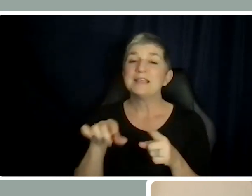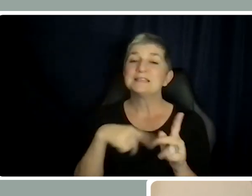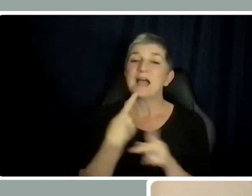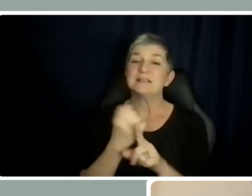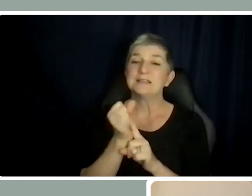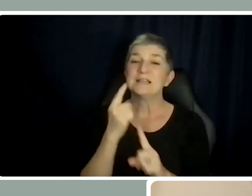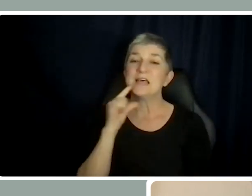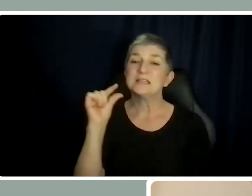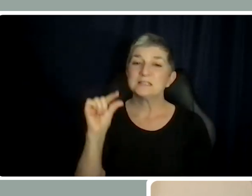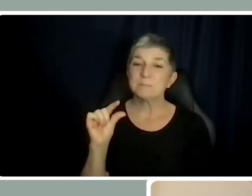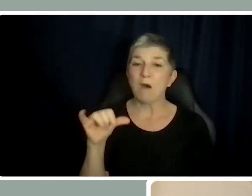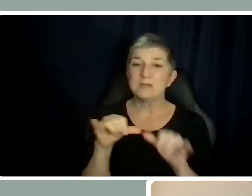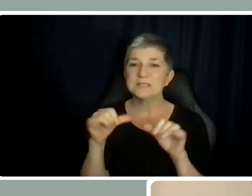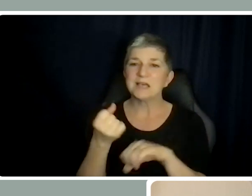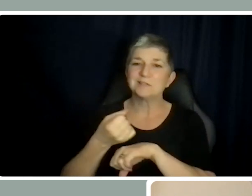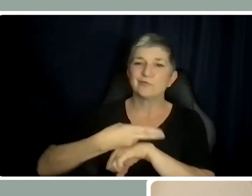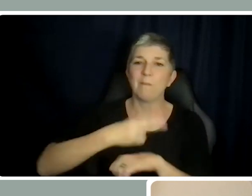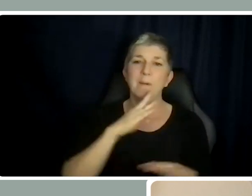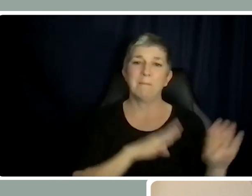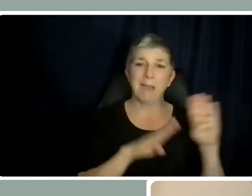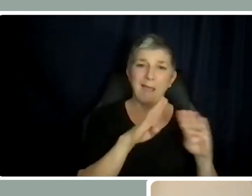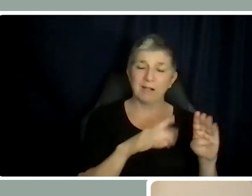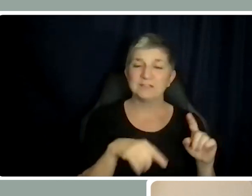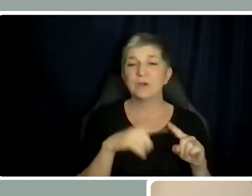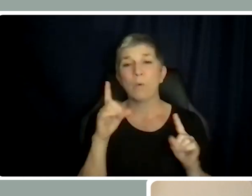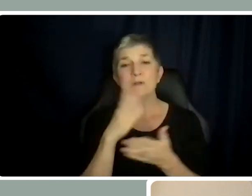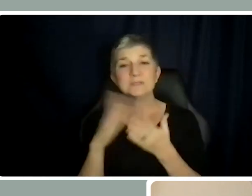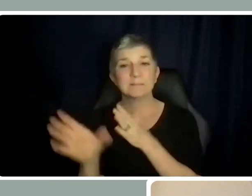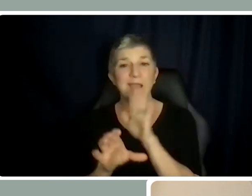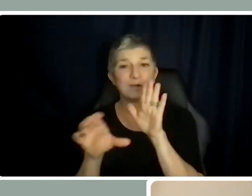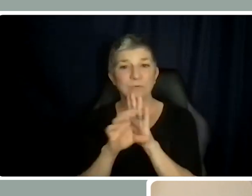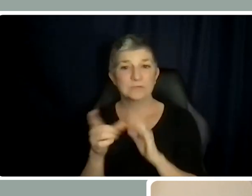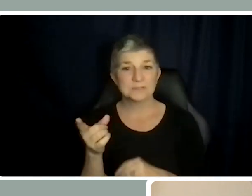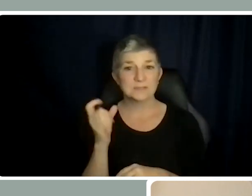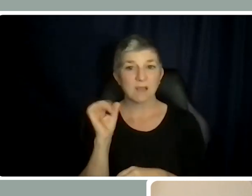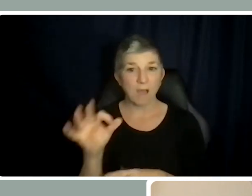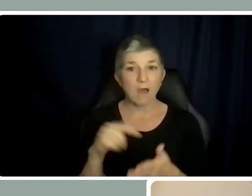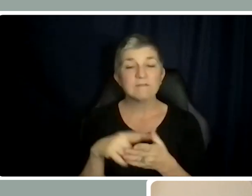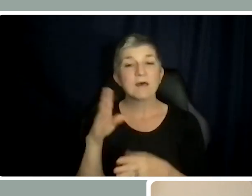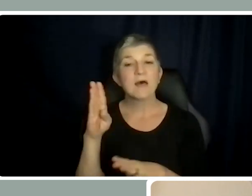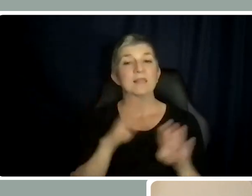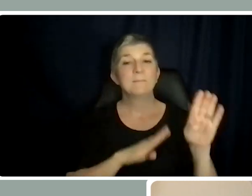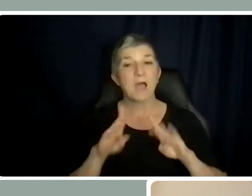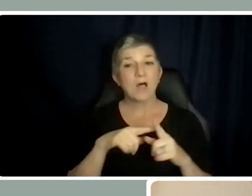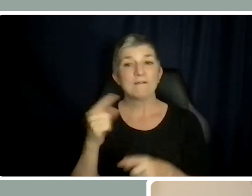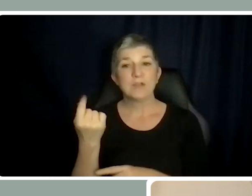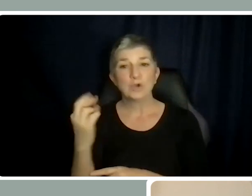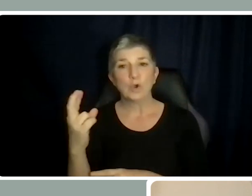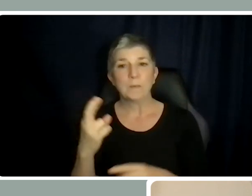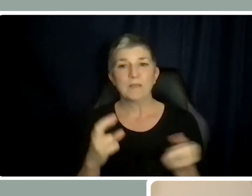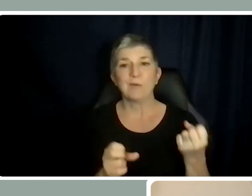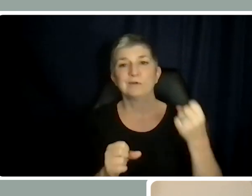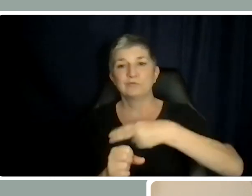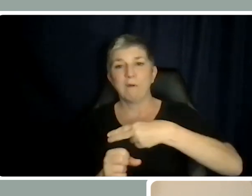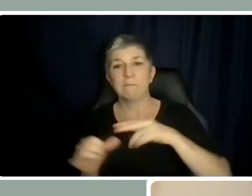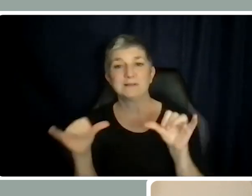small size trump biology, or are there certain characteristics of the biology of the tumor that would trump